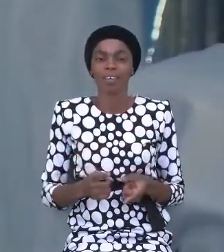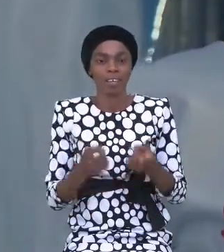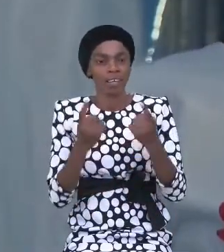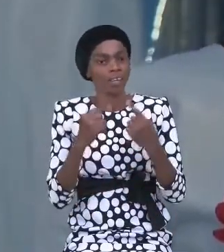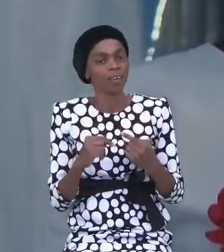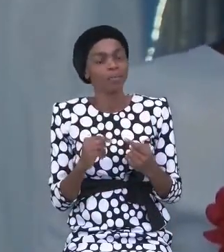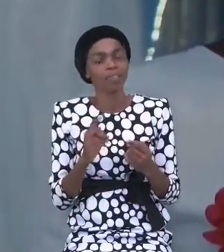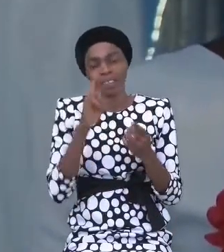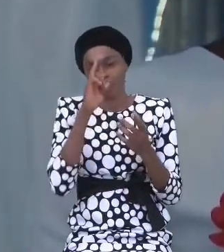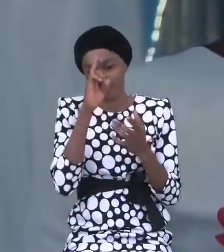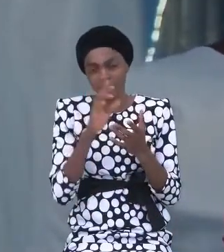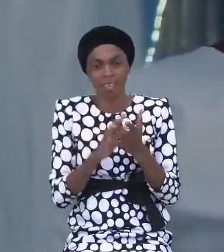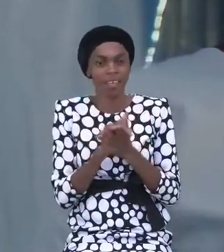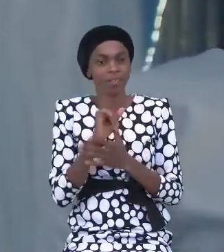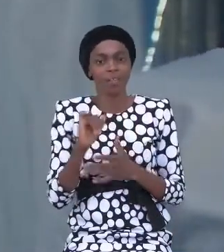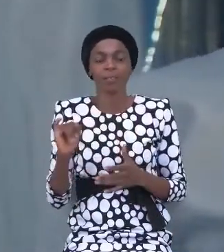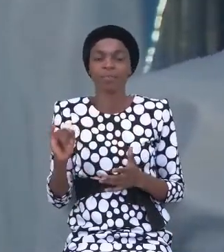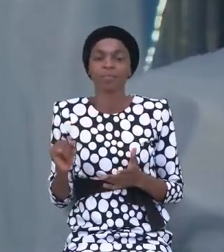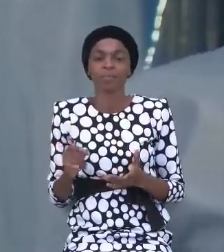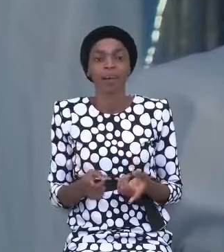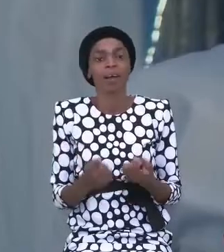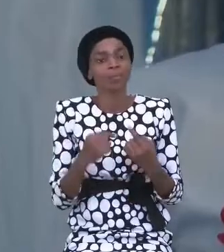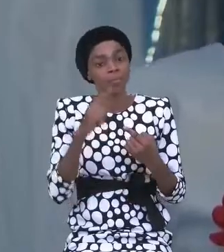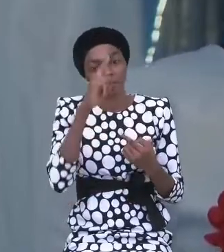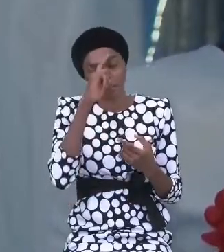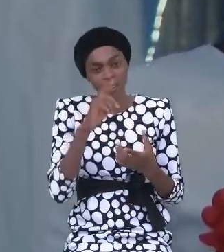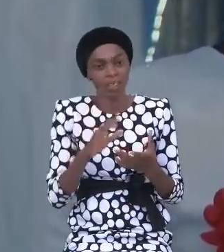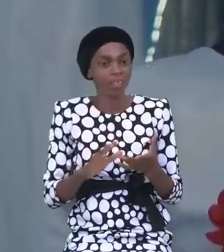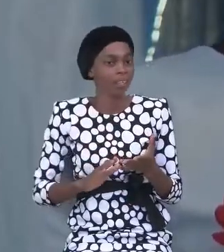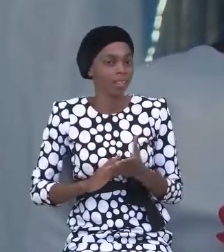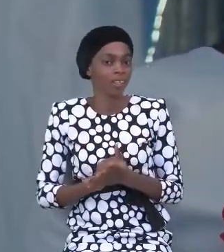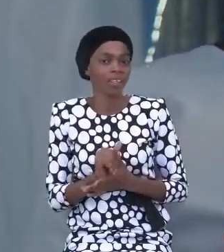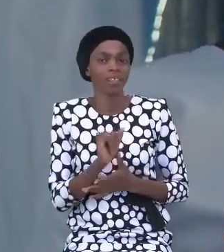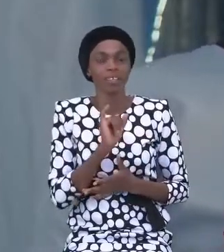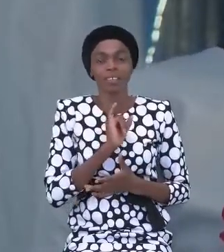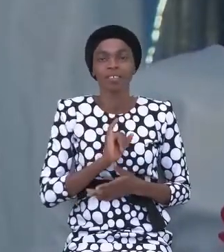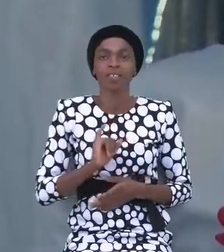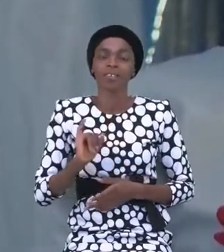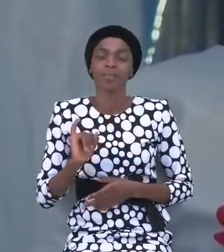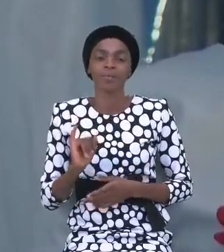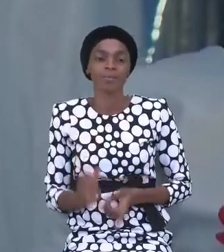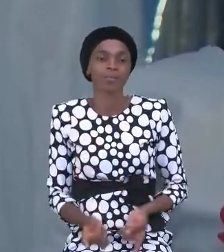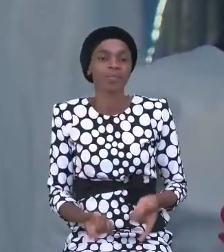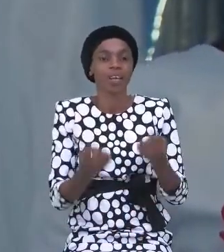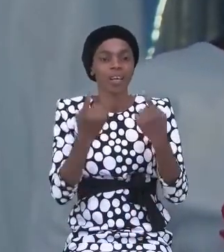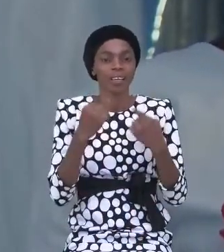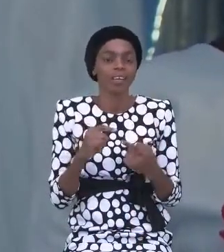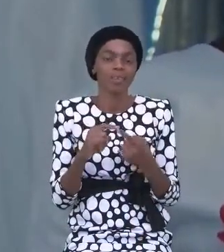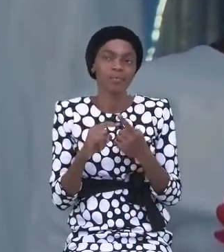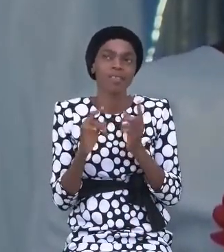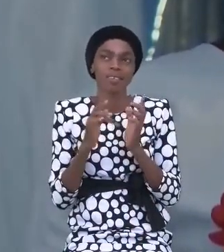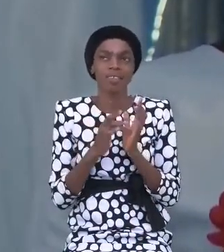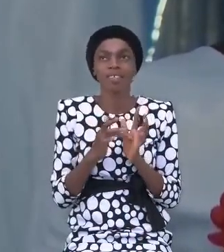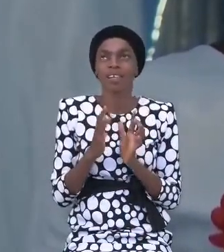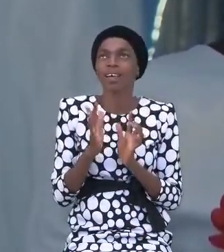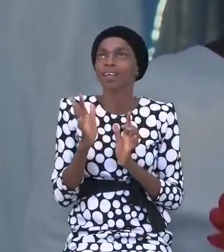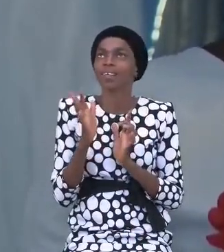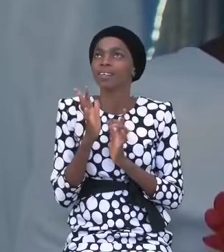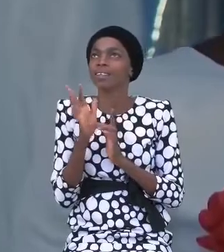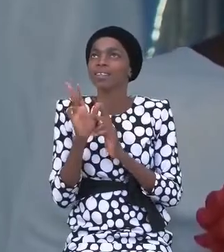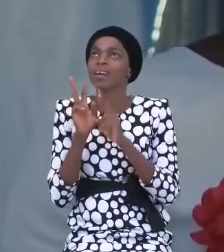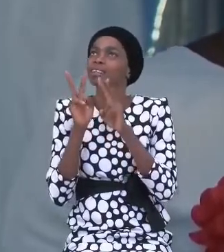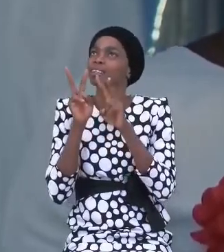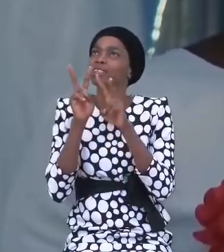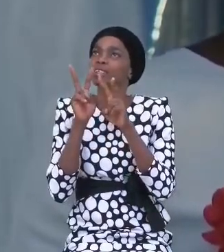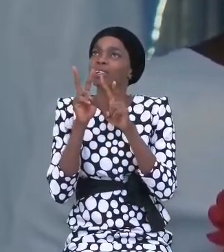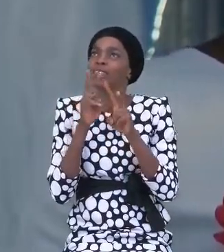live. Come believe in, come believe in. Come to